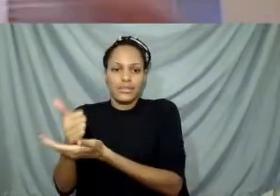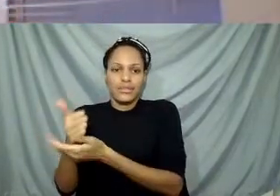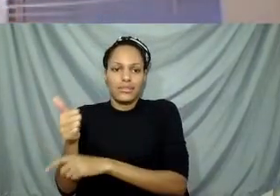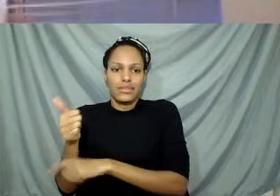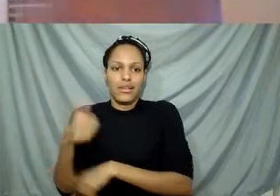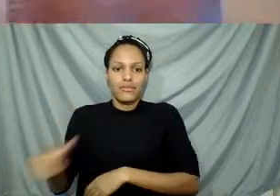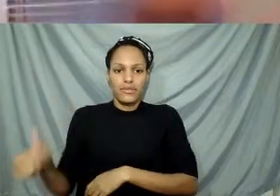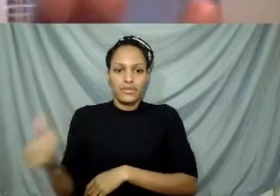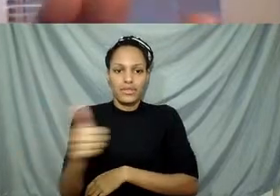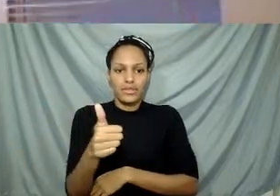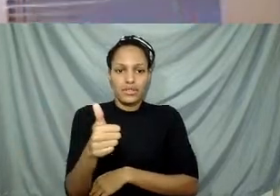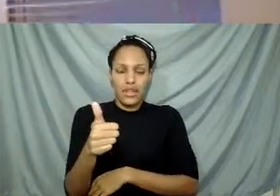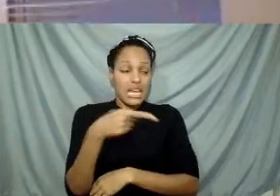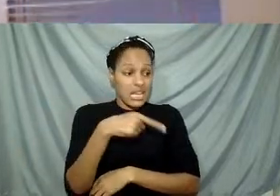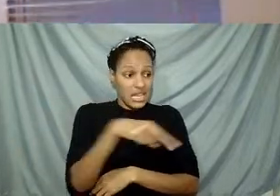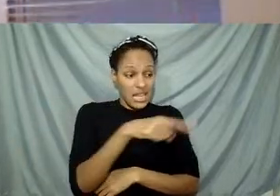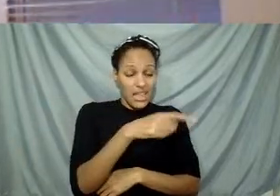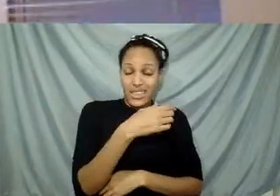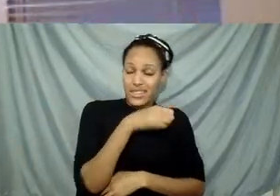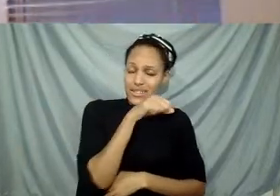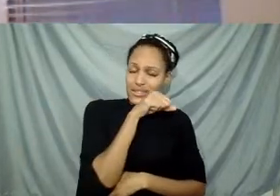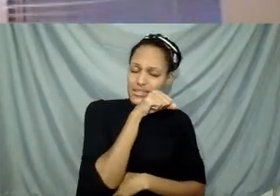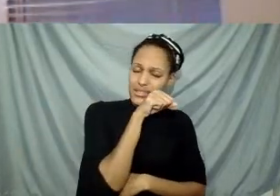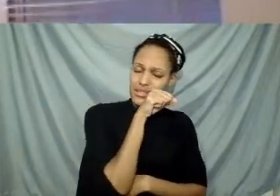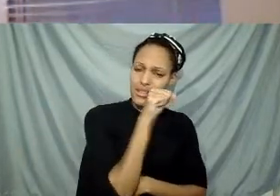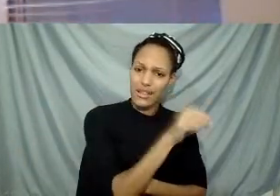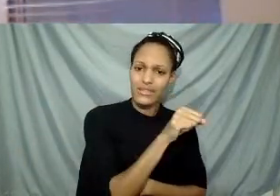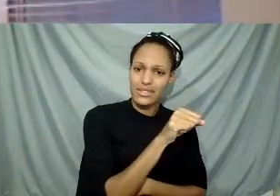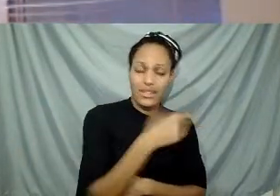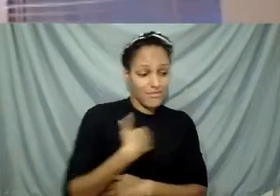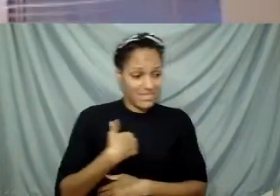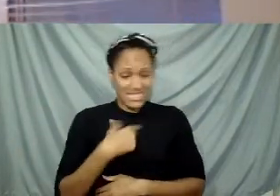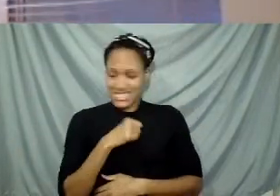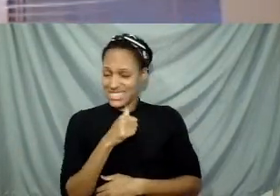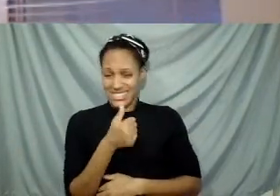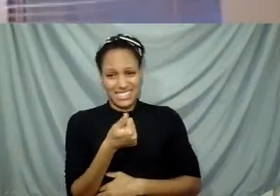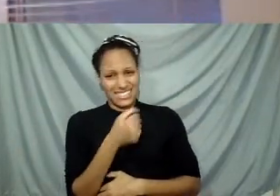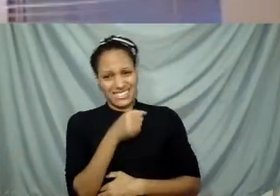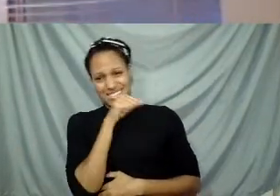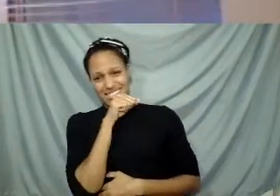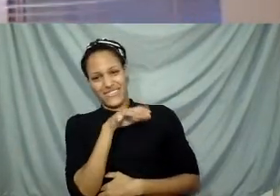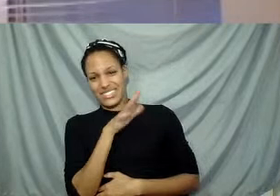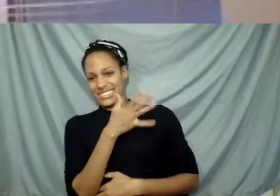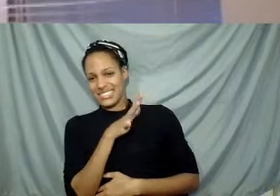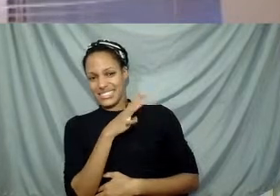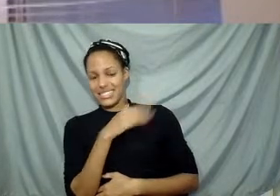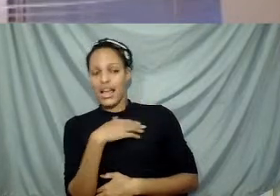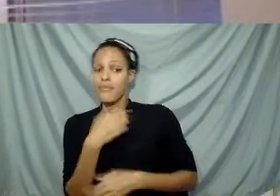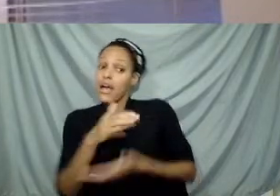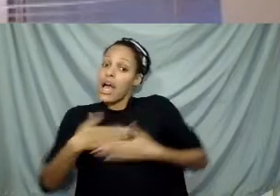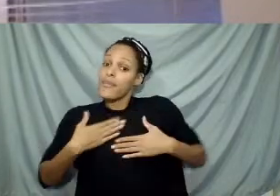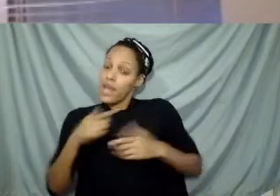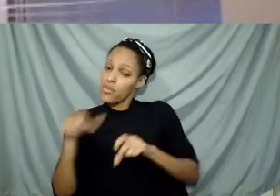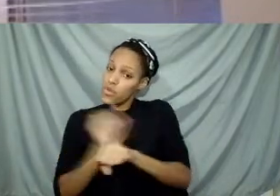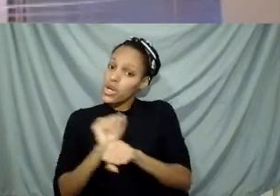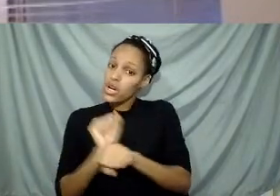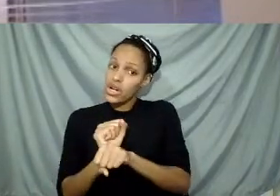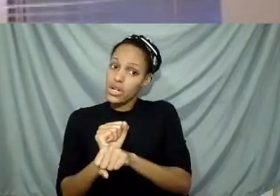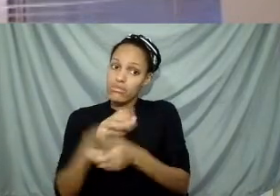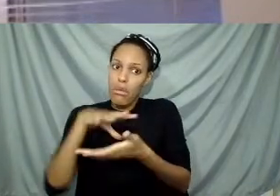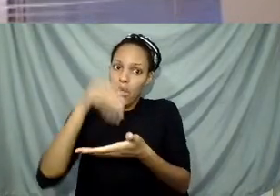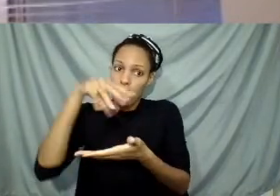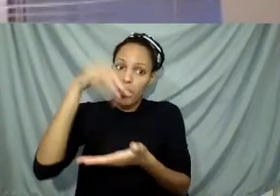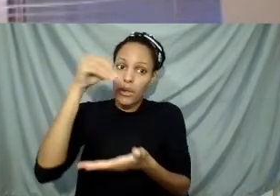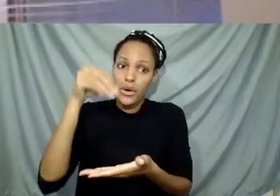I worked in it and I didn't love it. I was happy that I worked in it, but I did it through discipline and through the fact that he said, you're